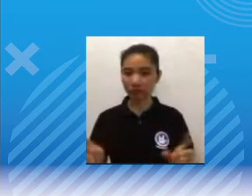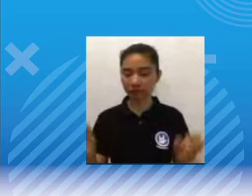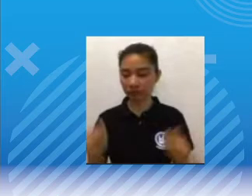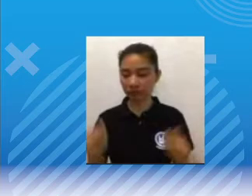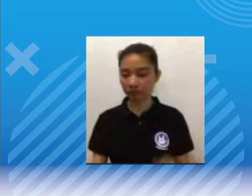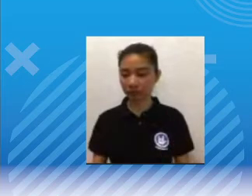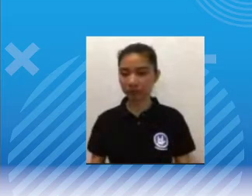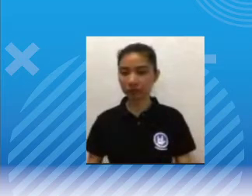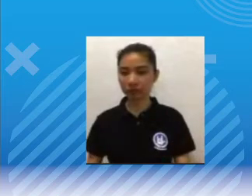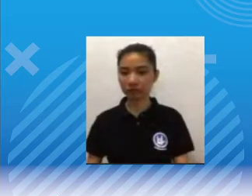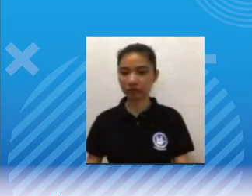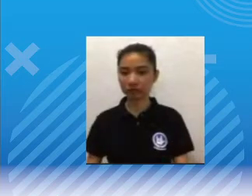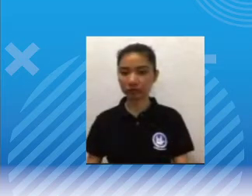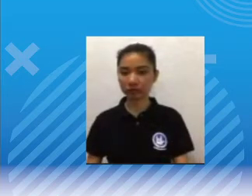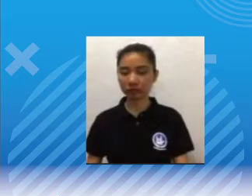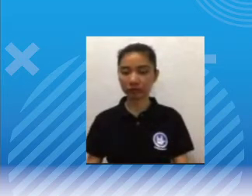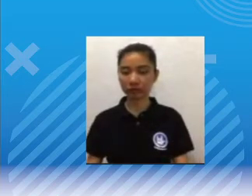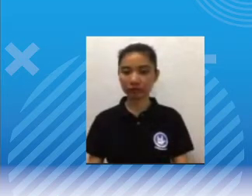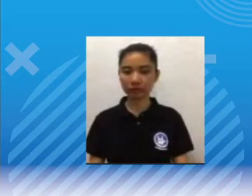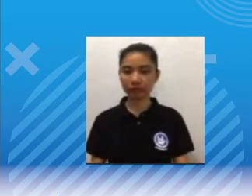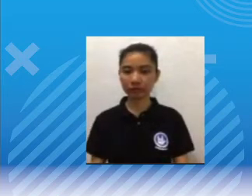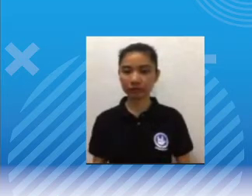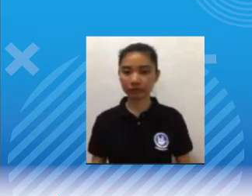And with that, thank you, everyone.